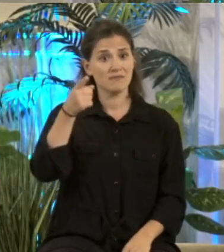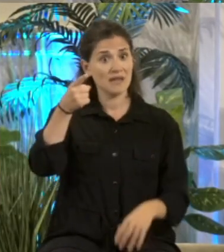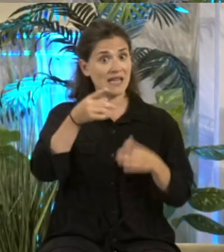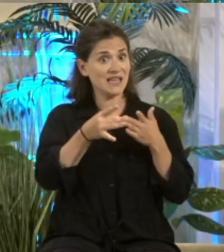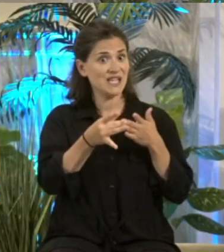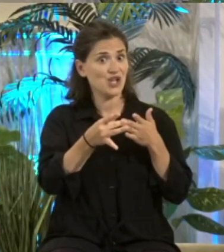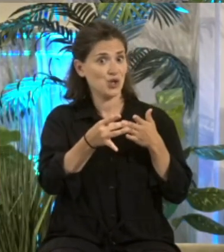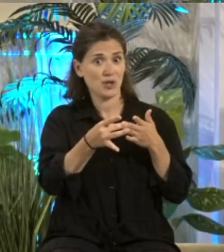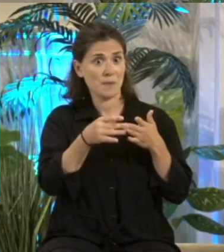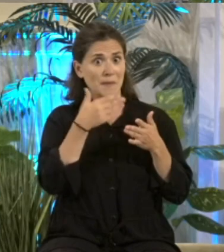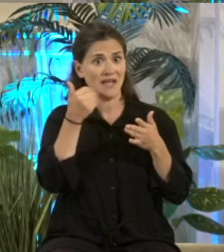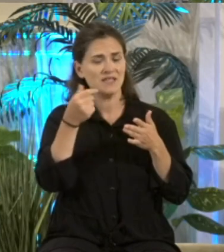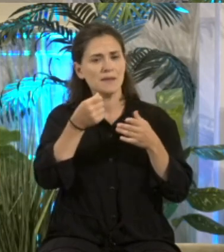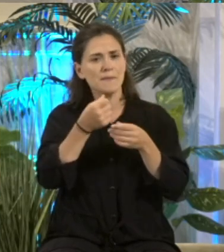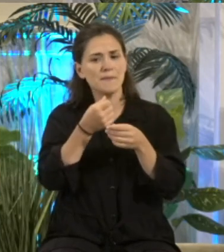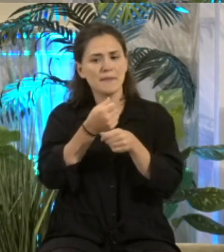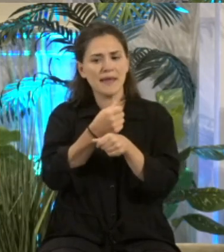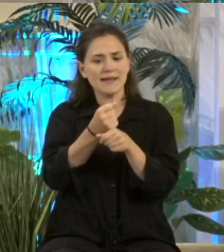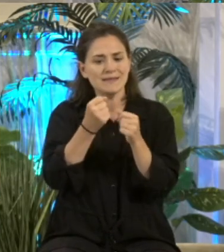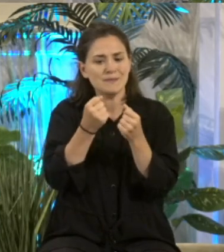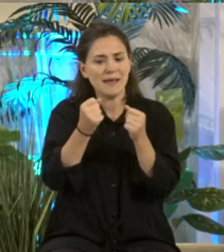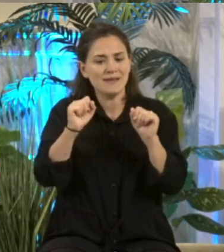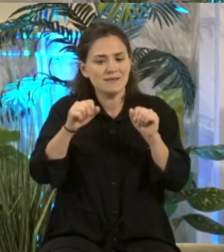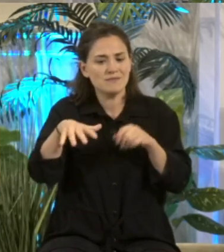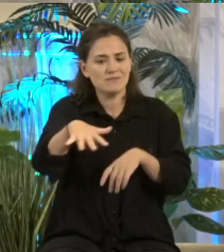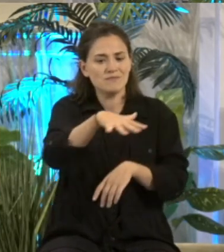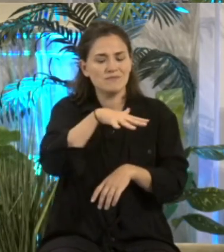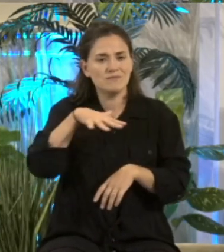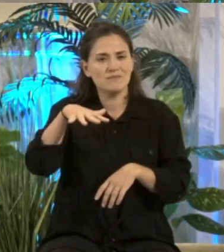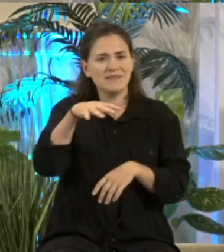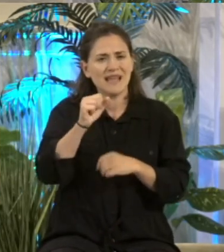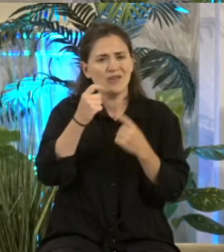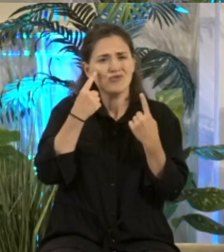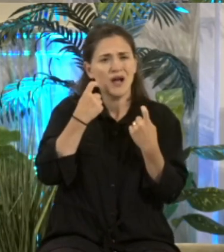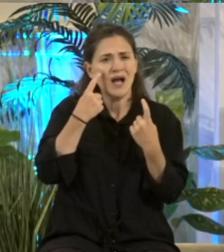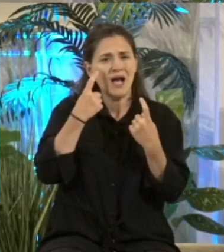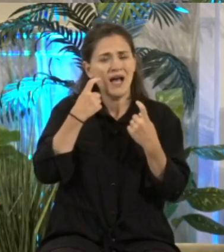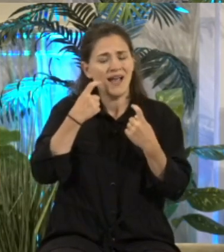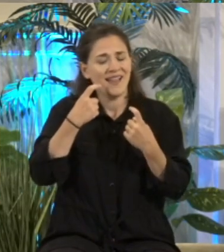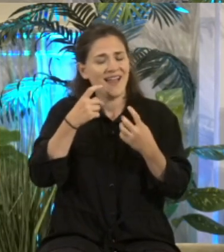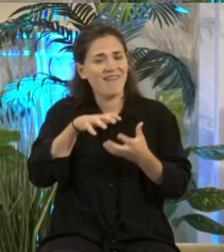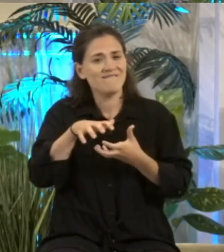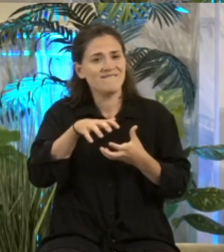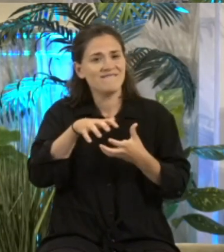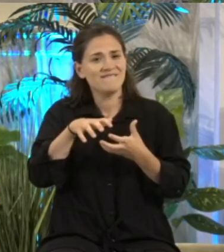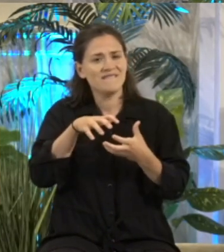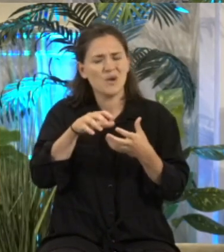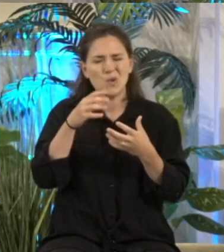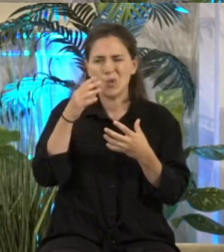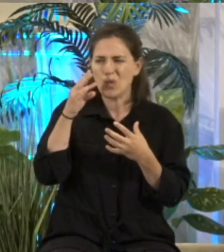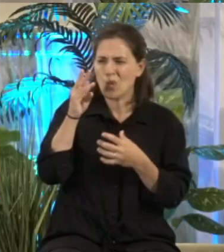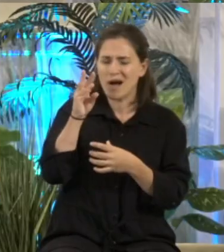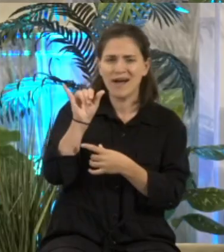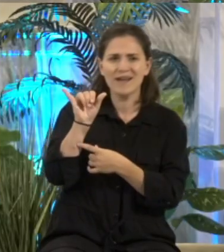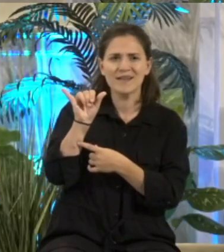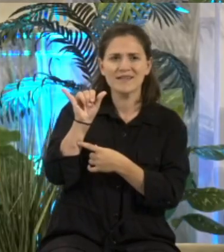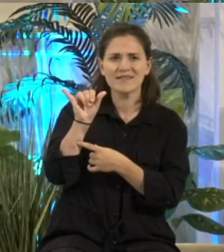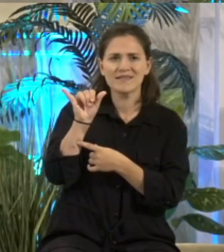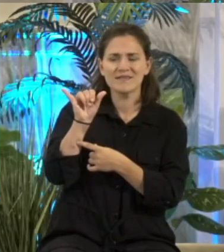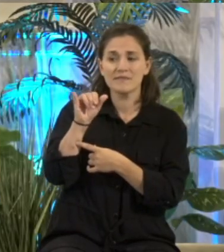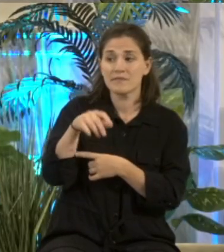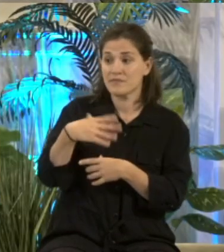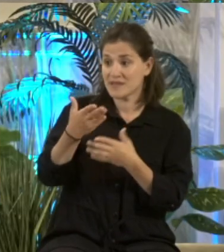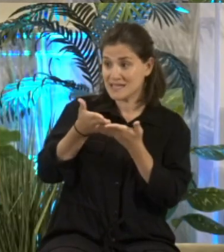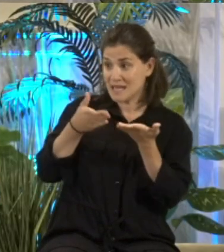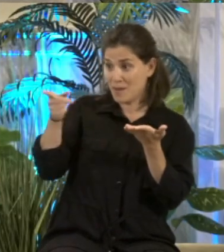cry and laugh and ask why. Some of you will lead with a scalpel or